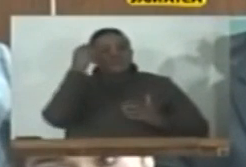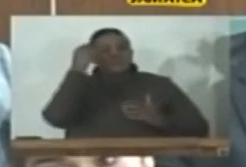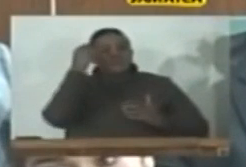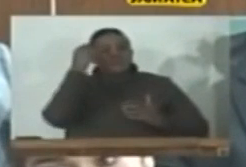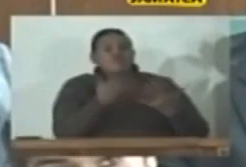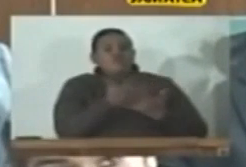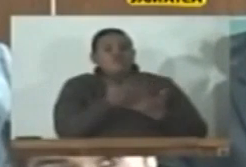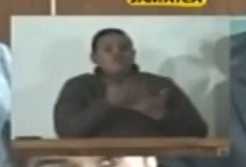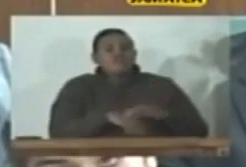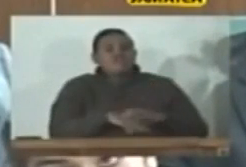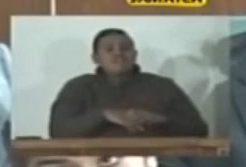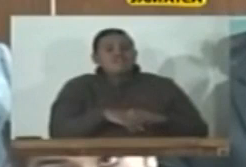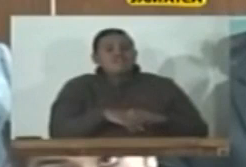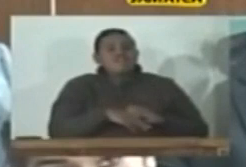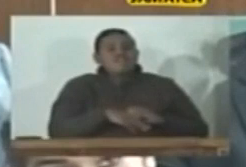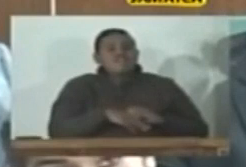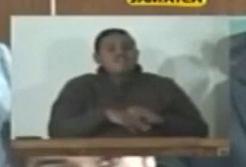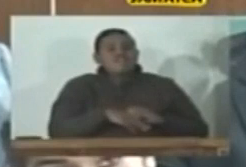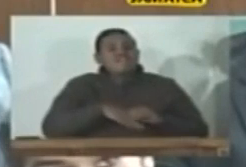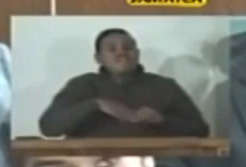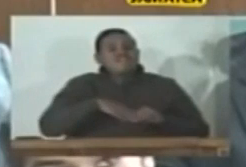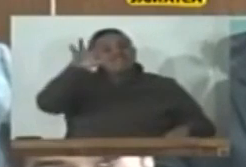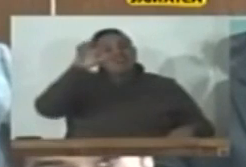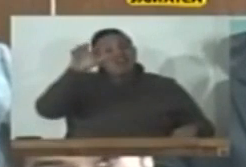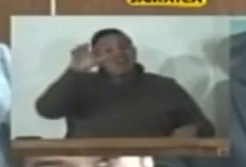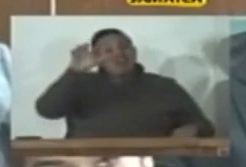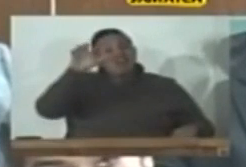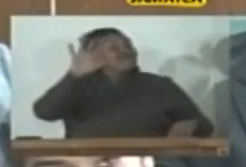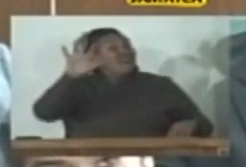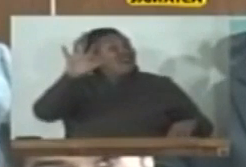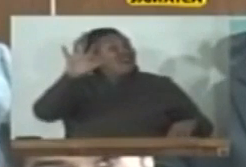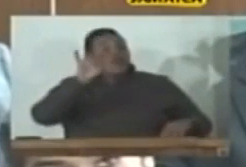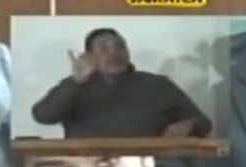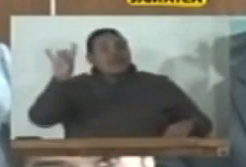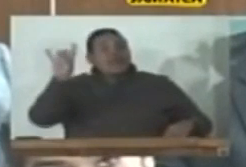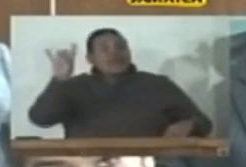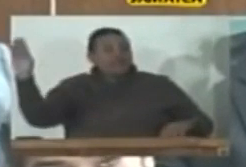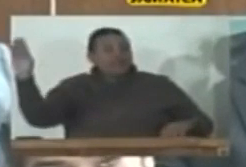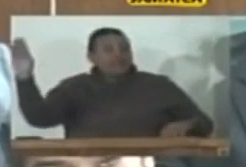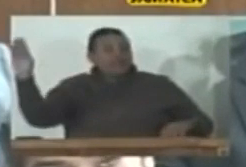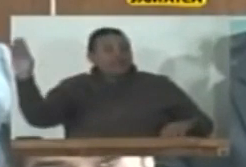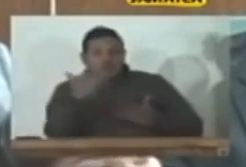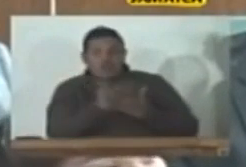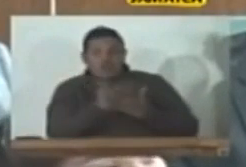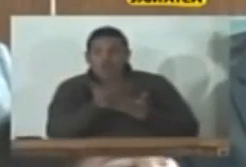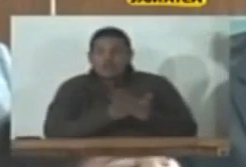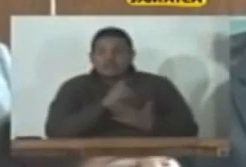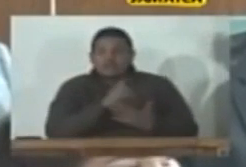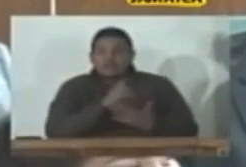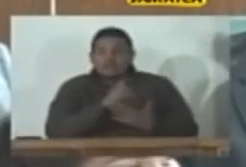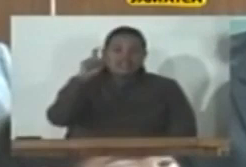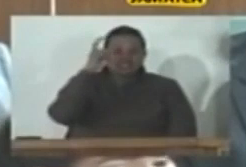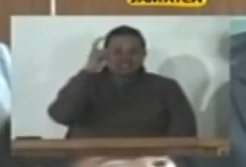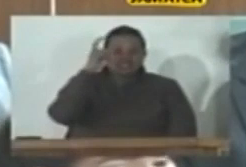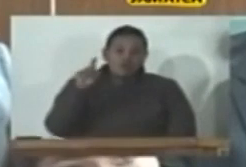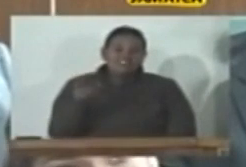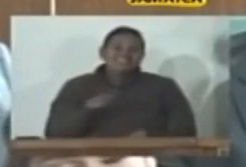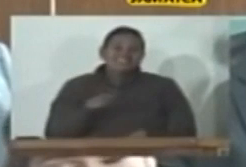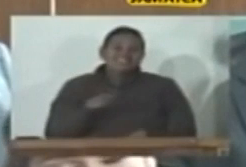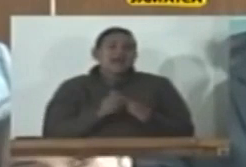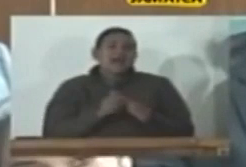$565.88 billion in taxes for the period. Mr. Speaker, this is an increase in collected taxes